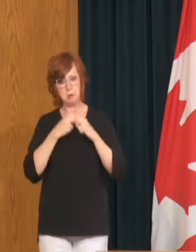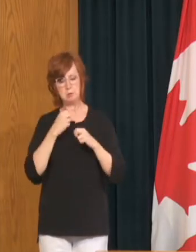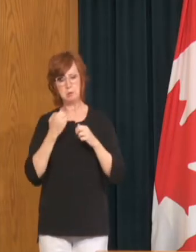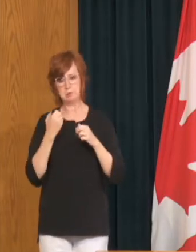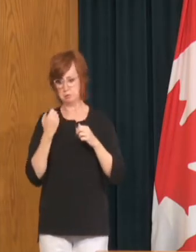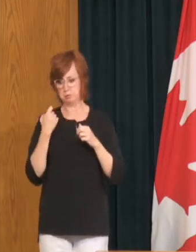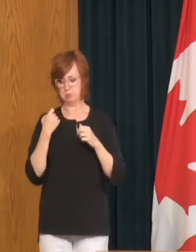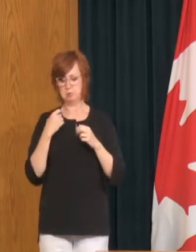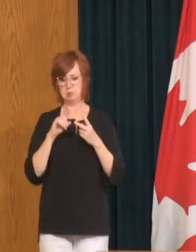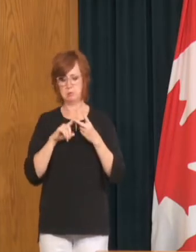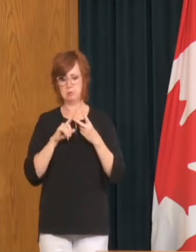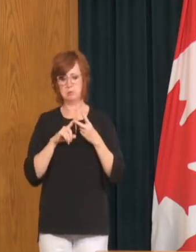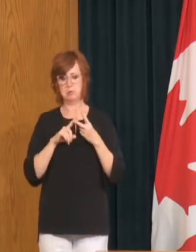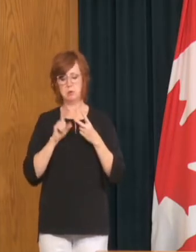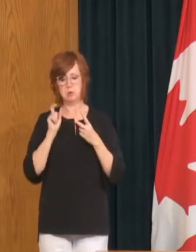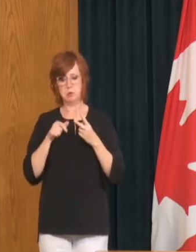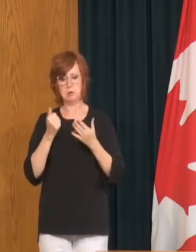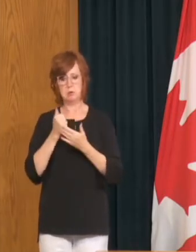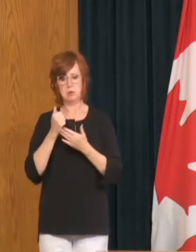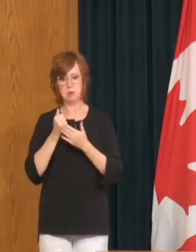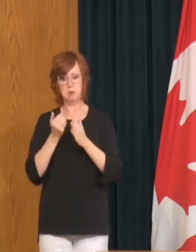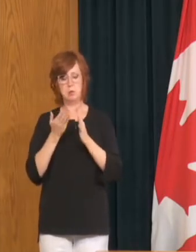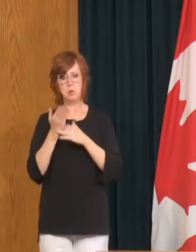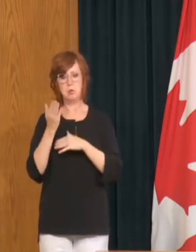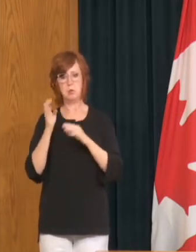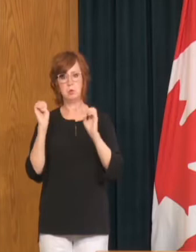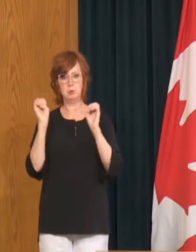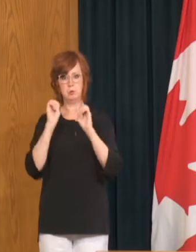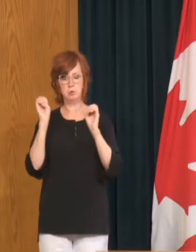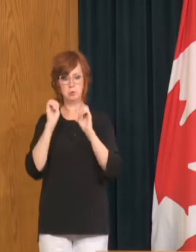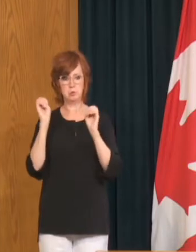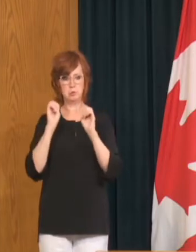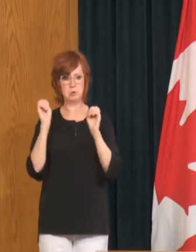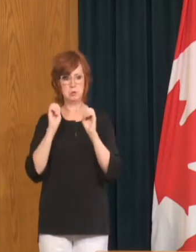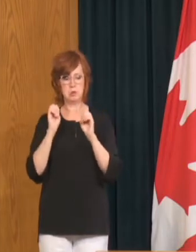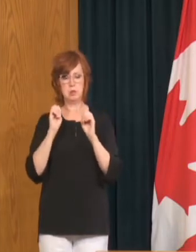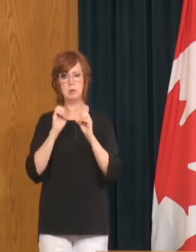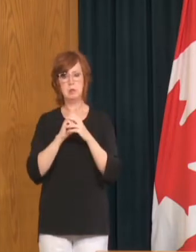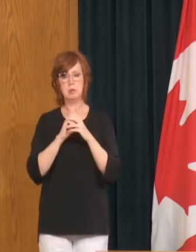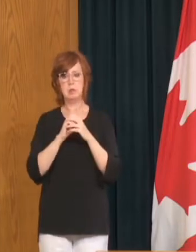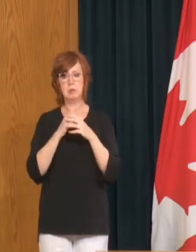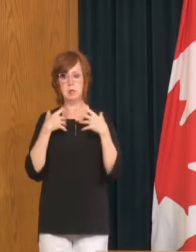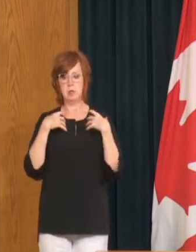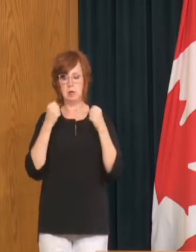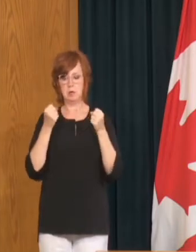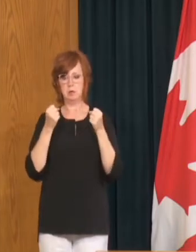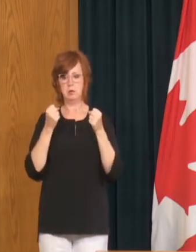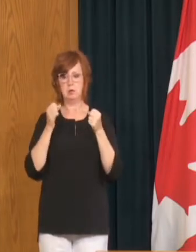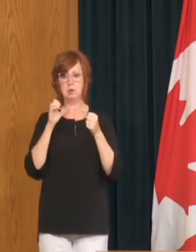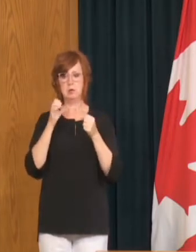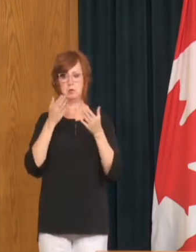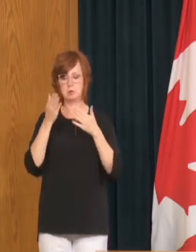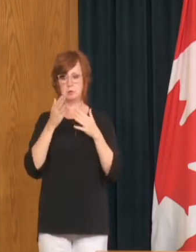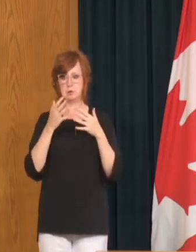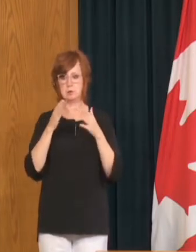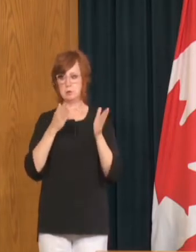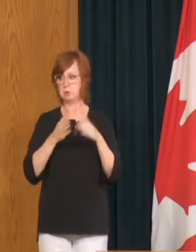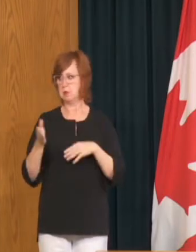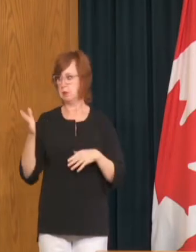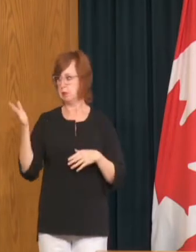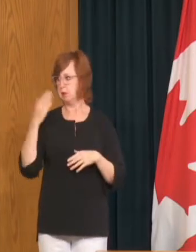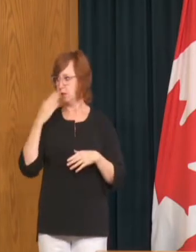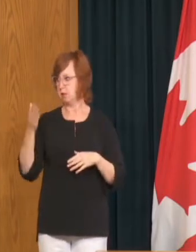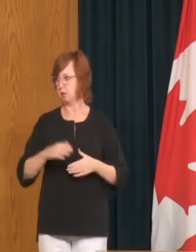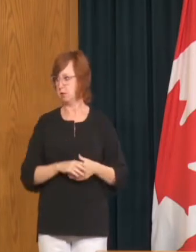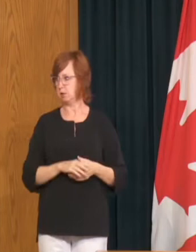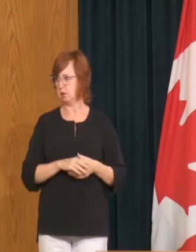other urgent and emergent clinical needs are getting as part of the health service resumption plan.